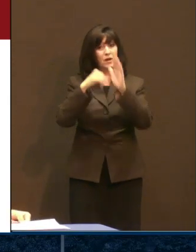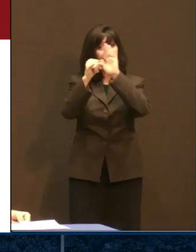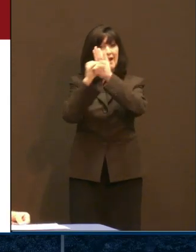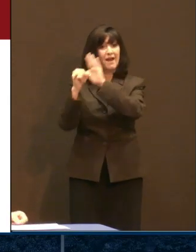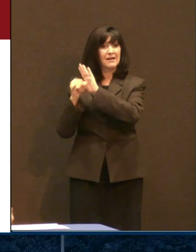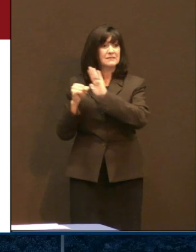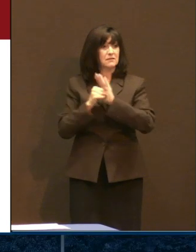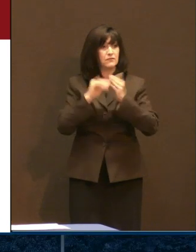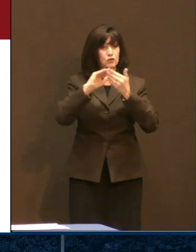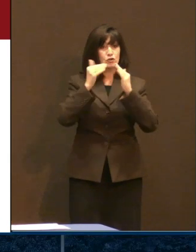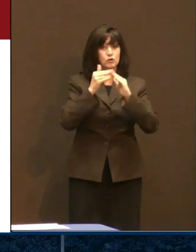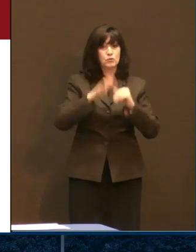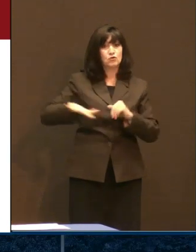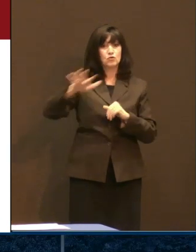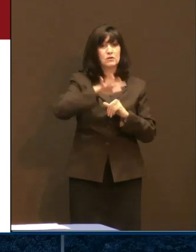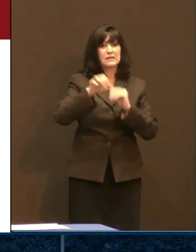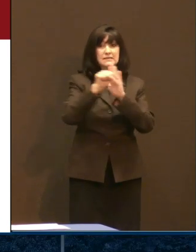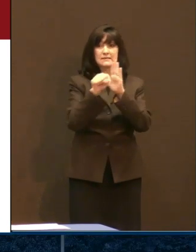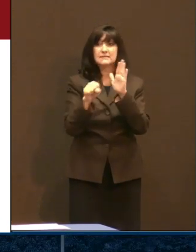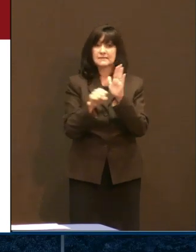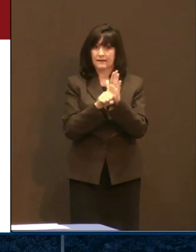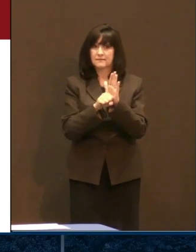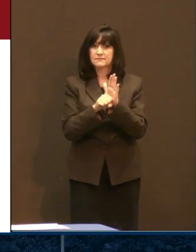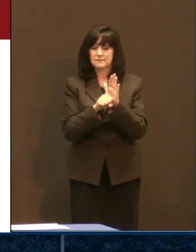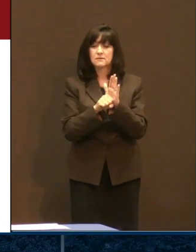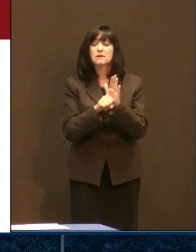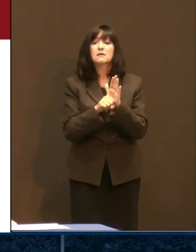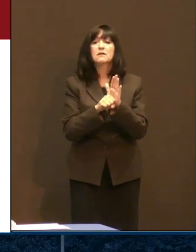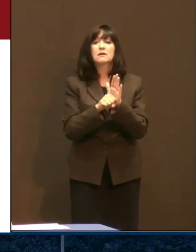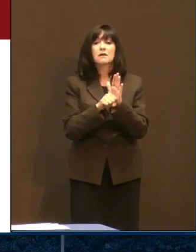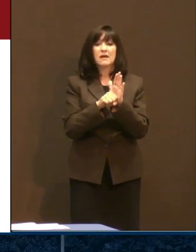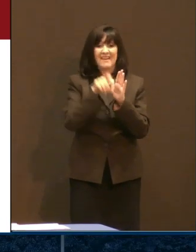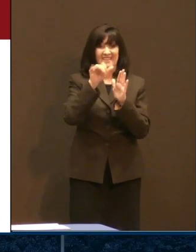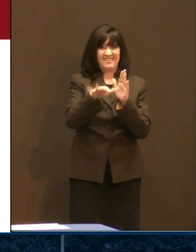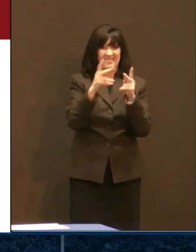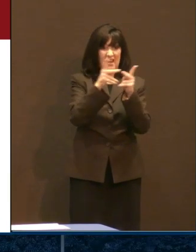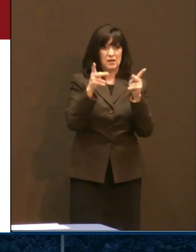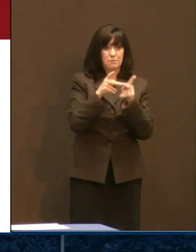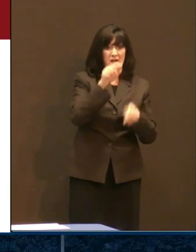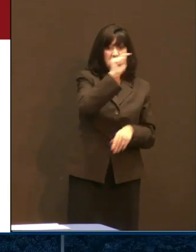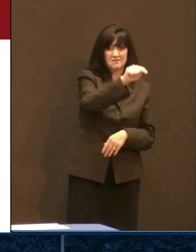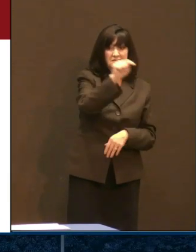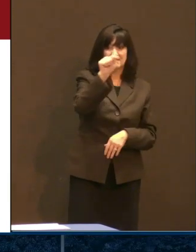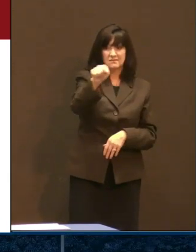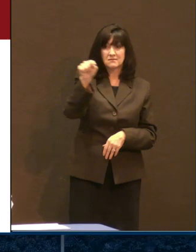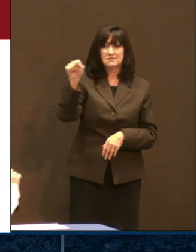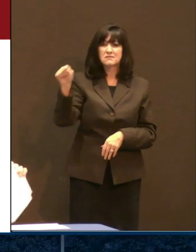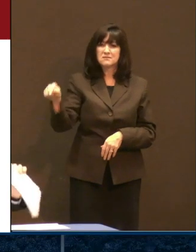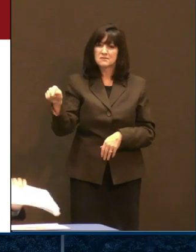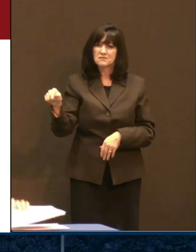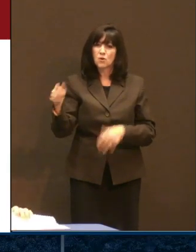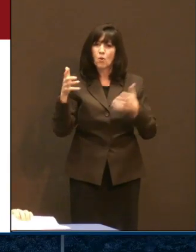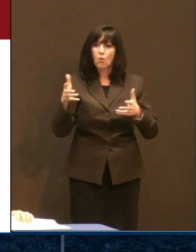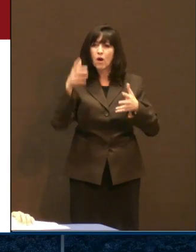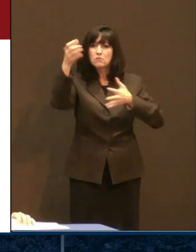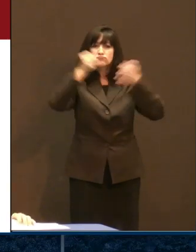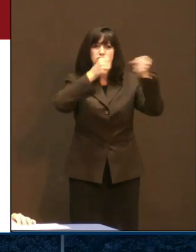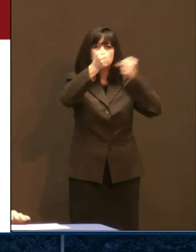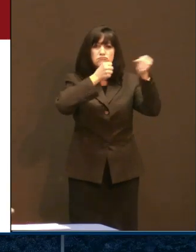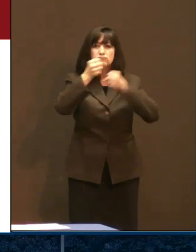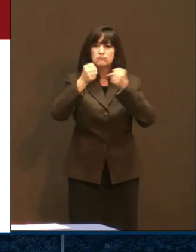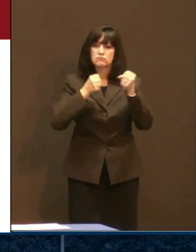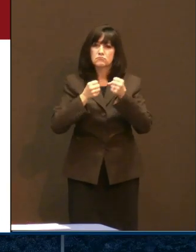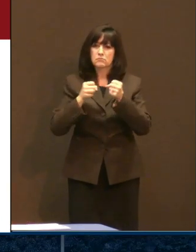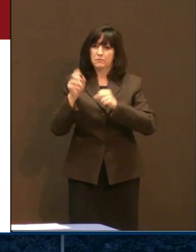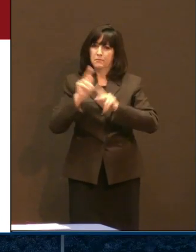That means it's really, really important that we're making sure that we're addressing and ensuring that there's